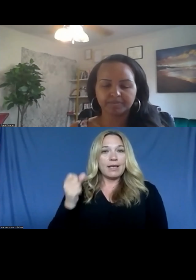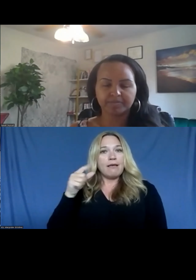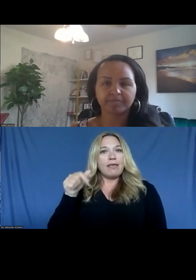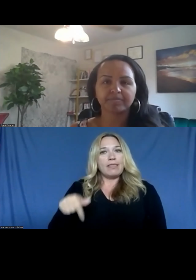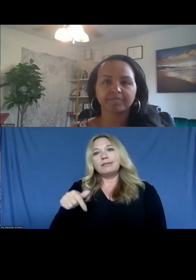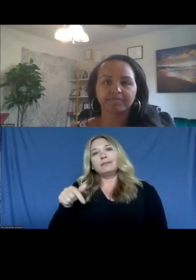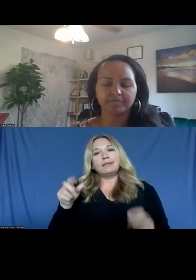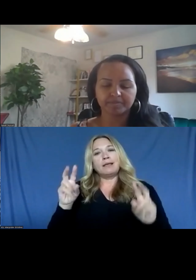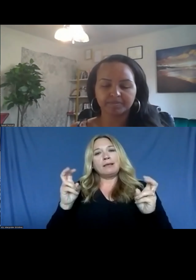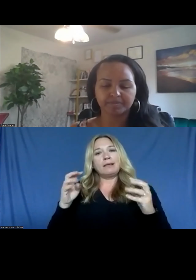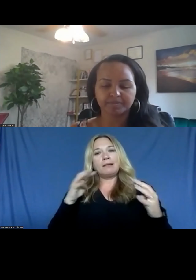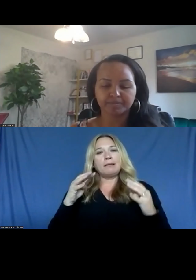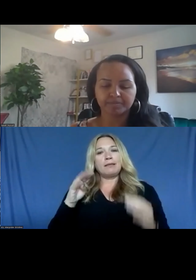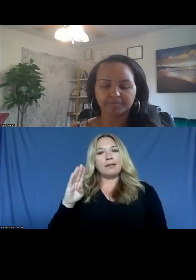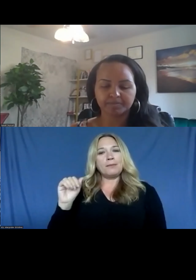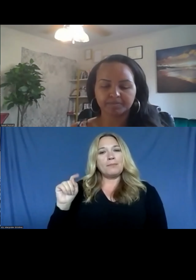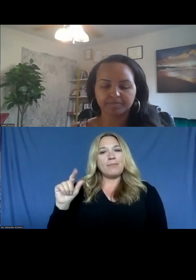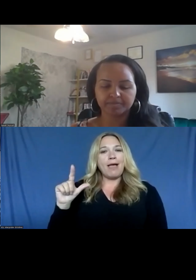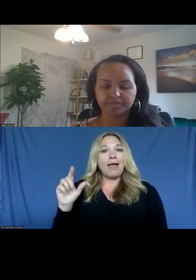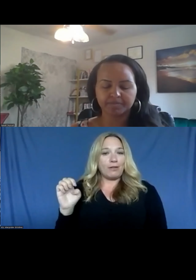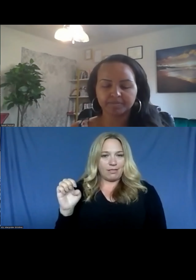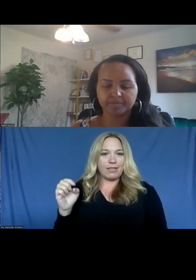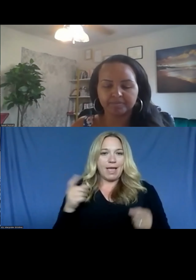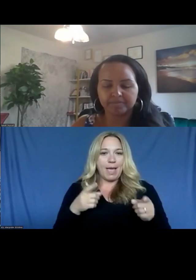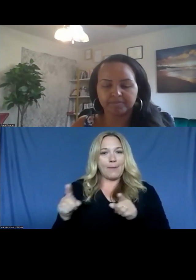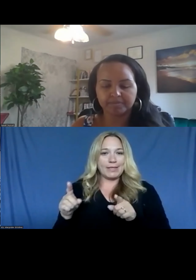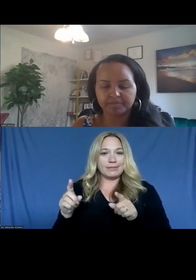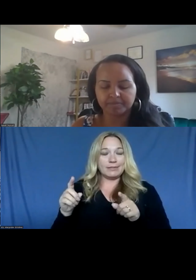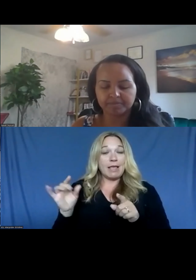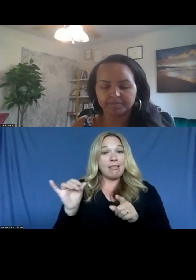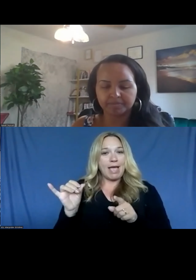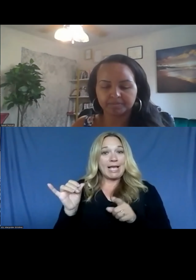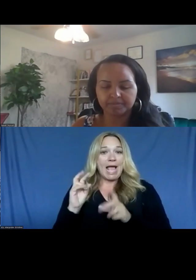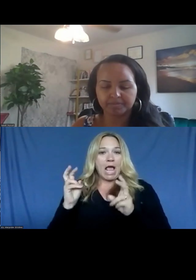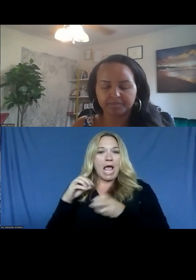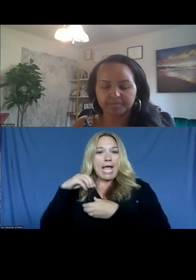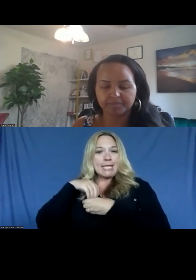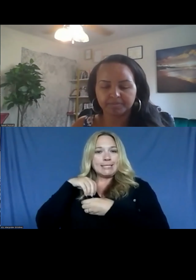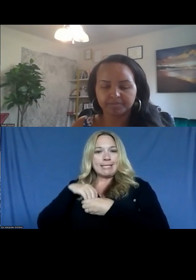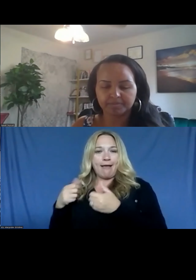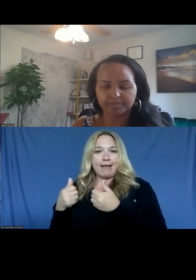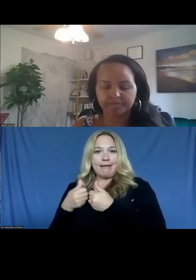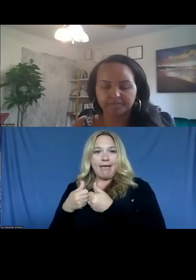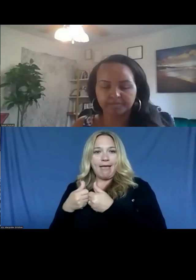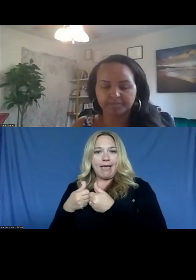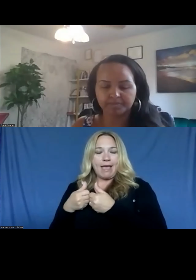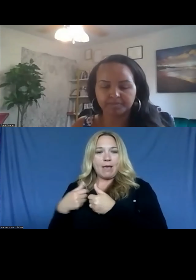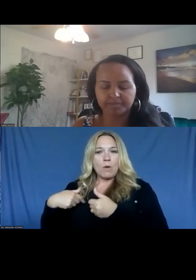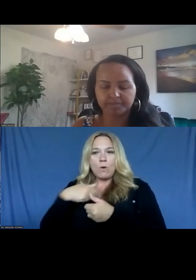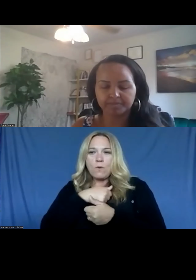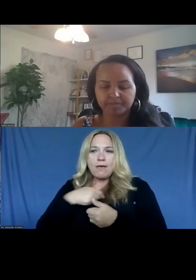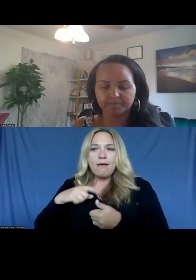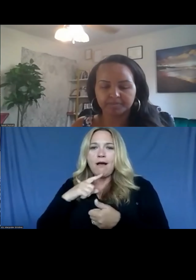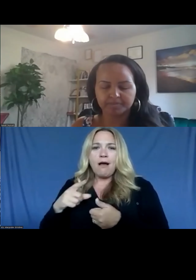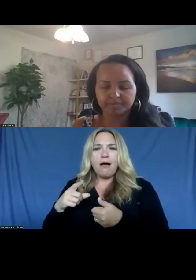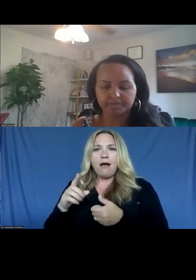happens so there's the inside game, right? So we're meeting with our legislators, we're cultivating champions, as Nina talked about.